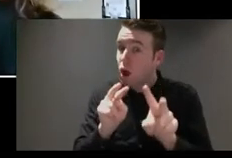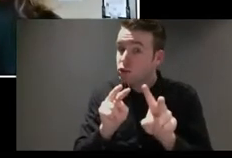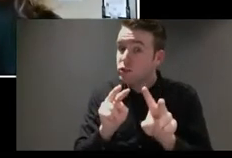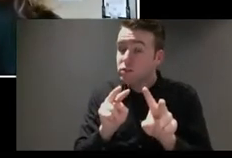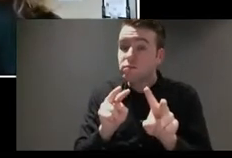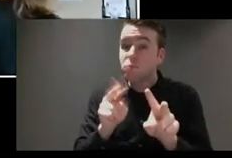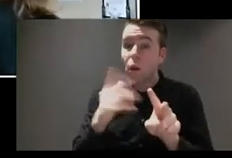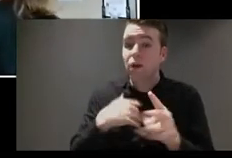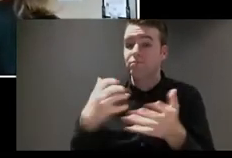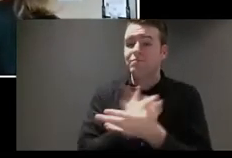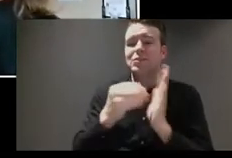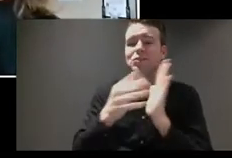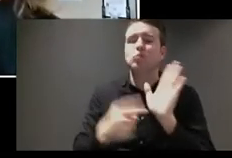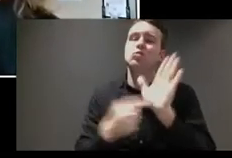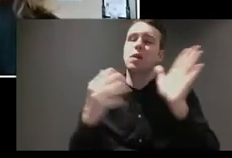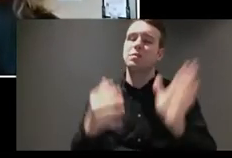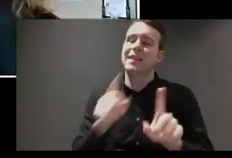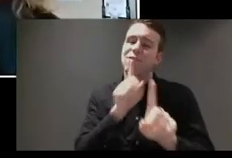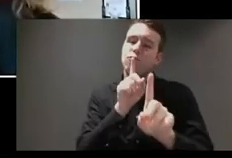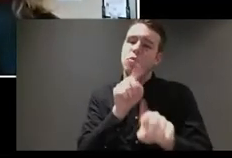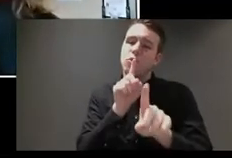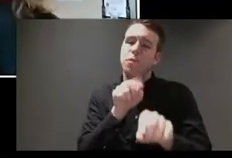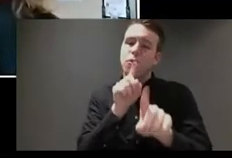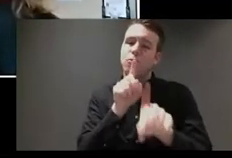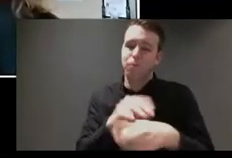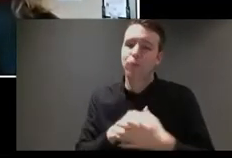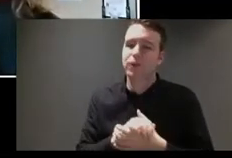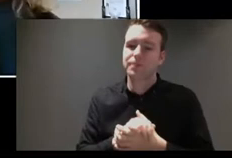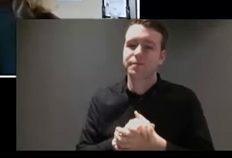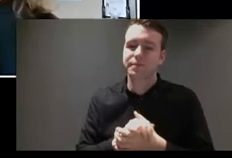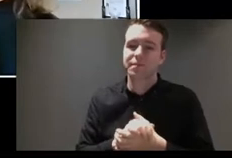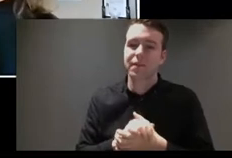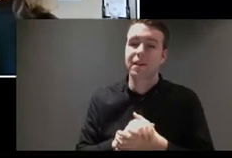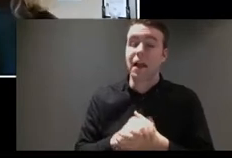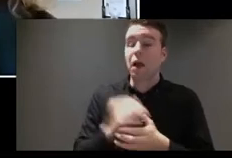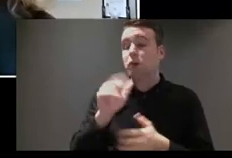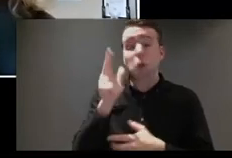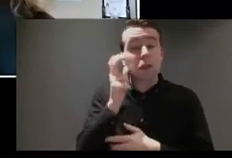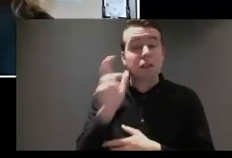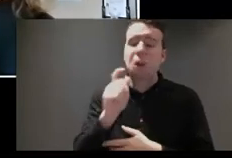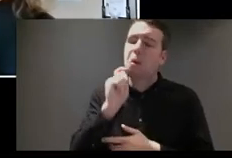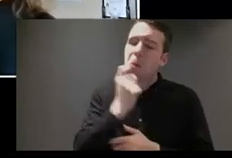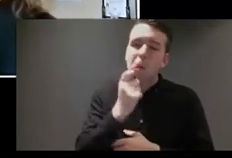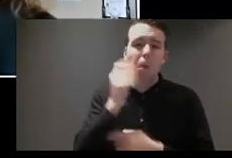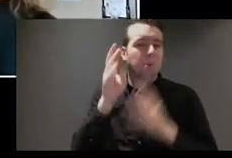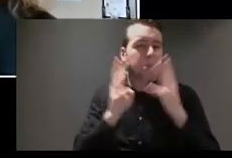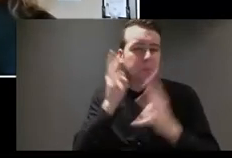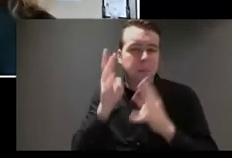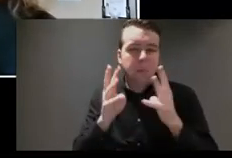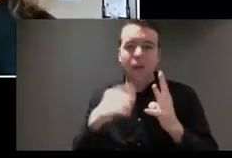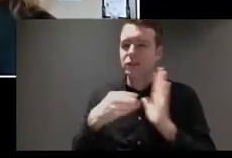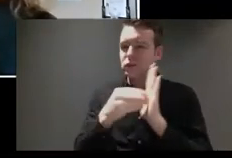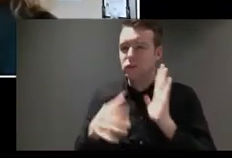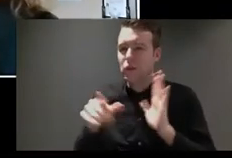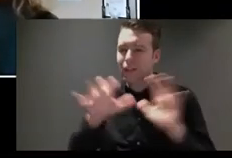to hear the student representative reports and listen to all the cool, innovative things that our students have